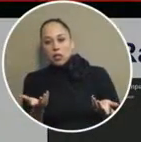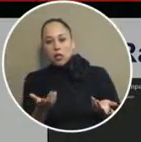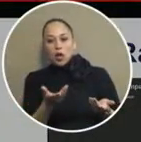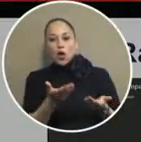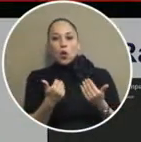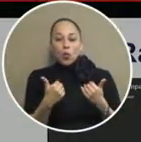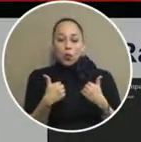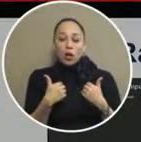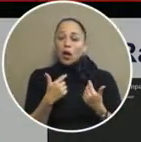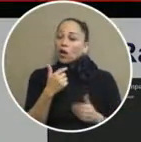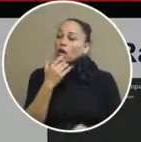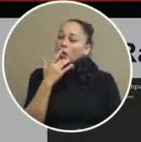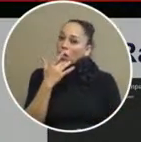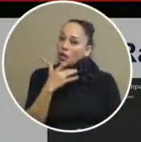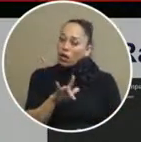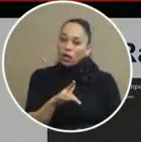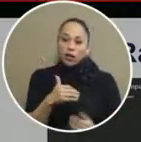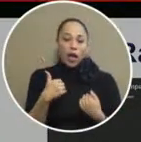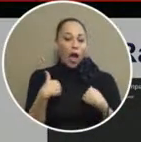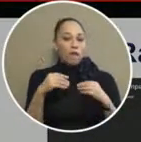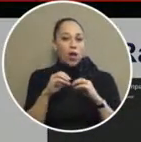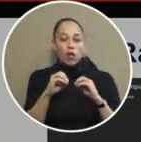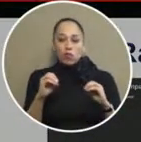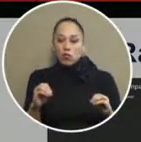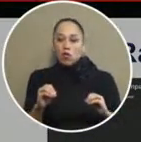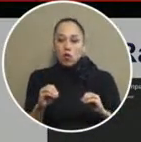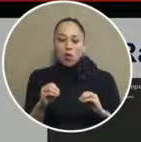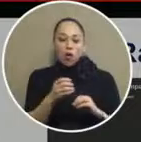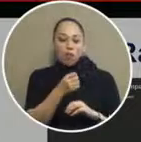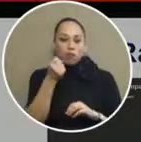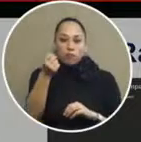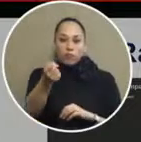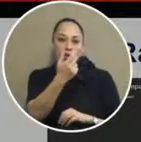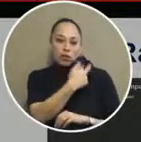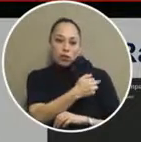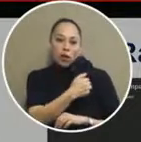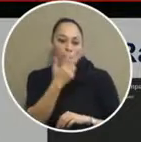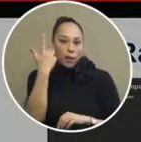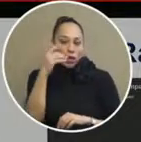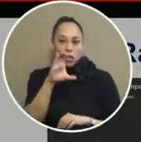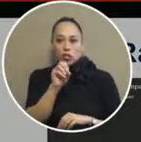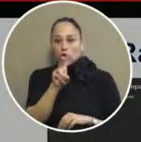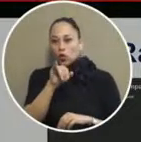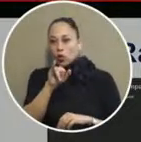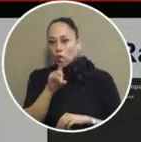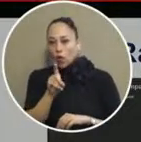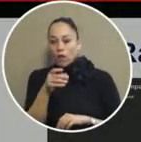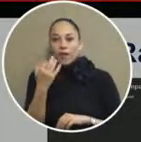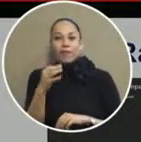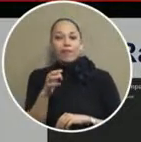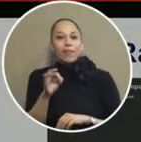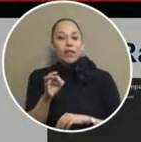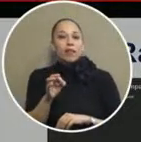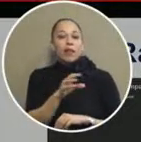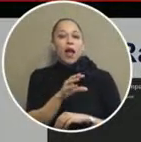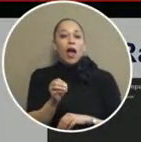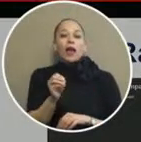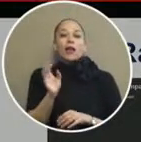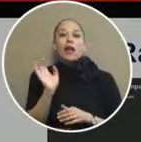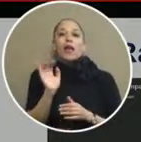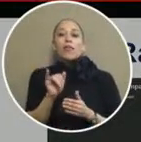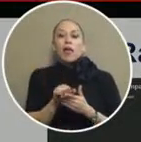very fortunate as not having many admissions to the hospital because of COVID-19. And there is a